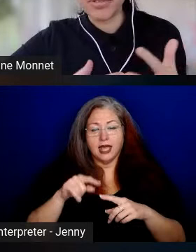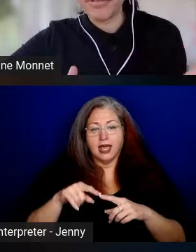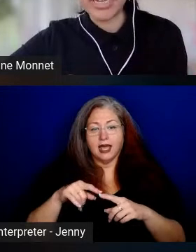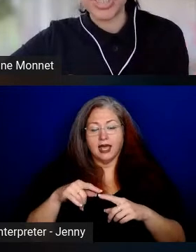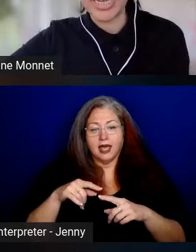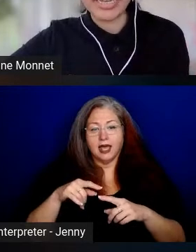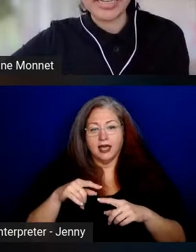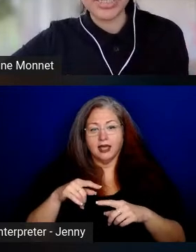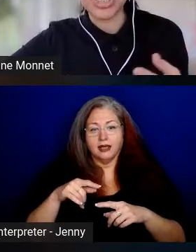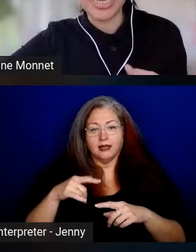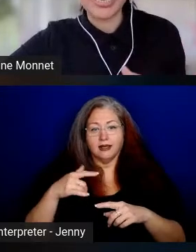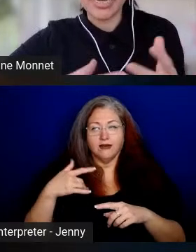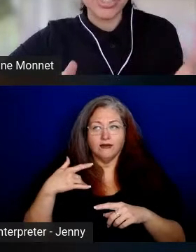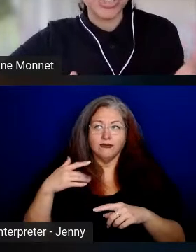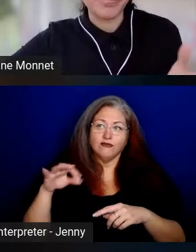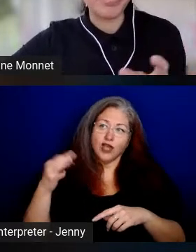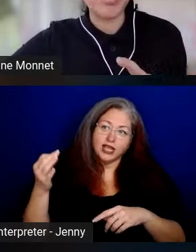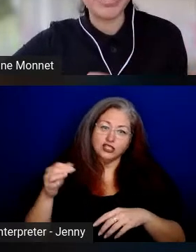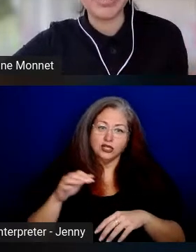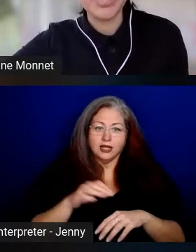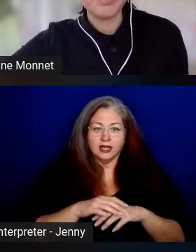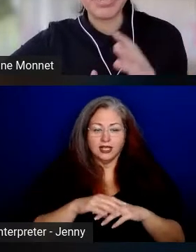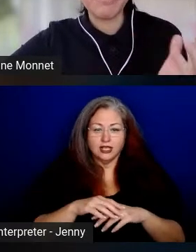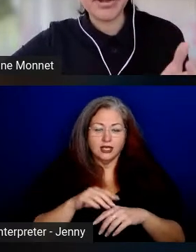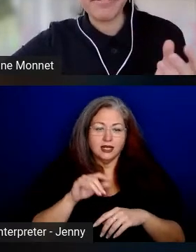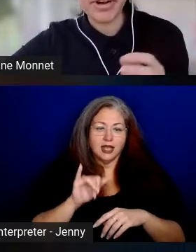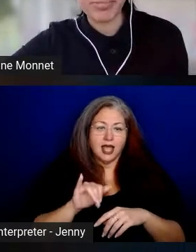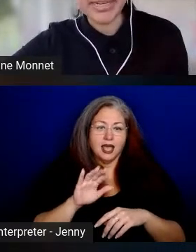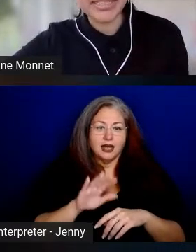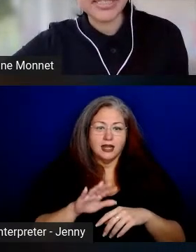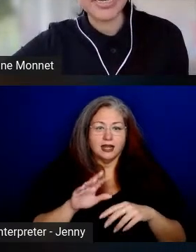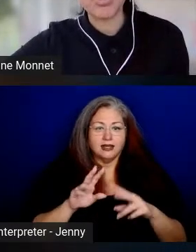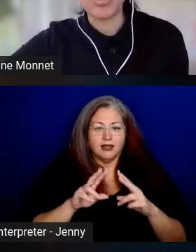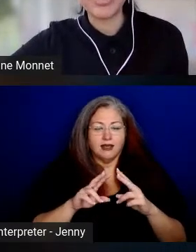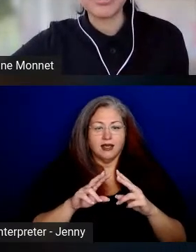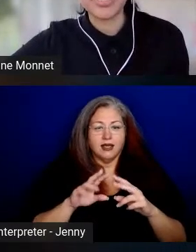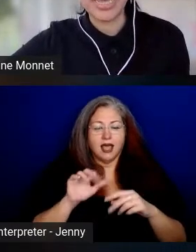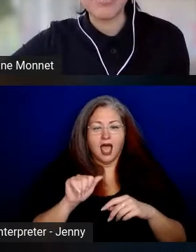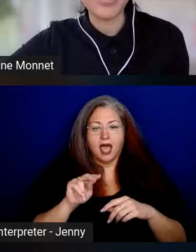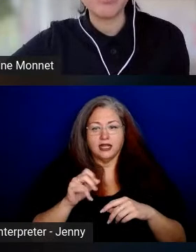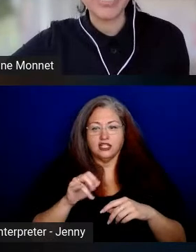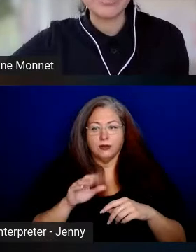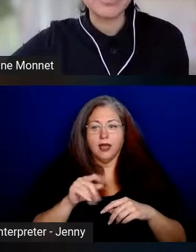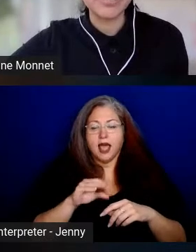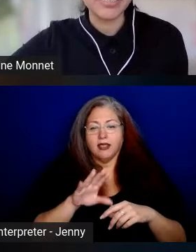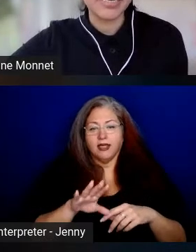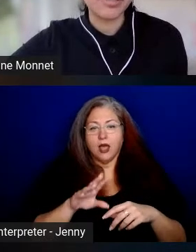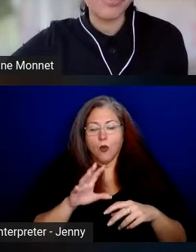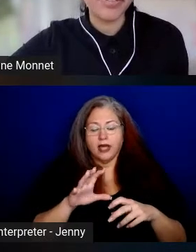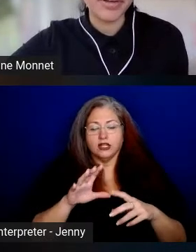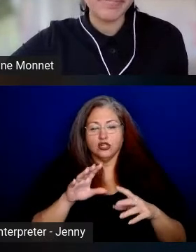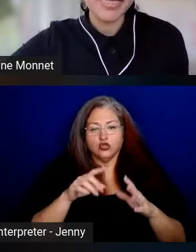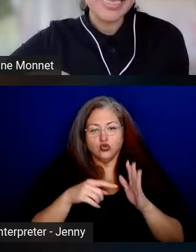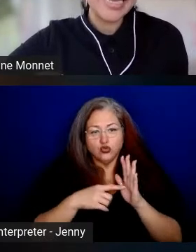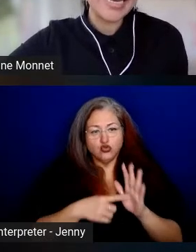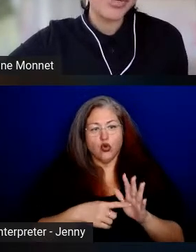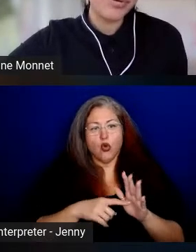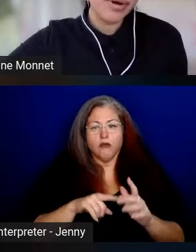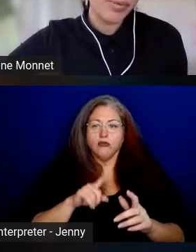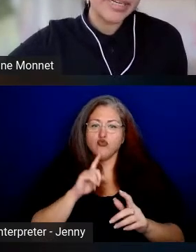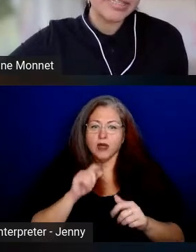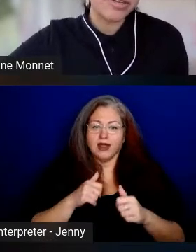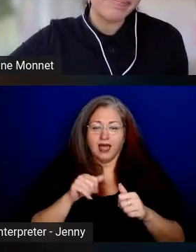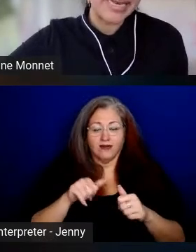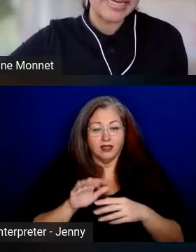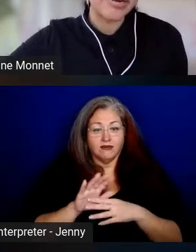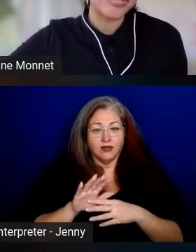reality of the French, English, and Anishinaabemowin being very, very present. And I wanted to have that reality in the film. And I knew